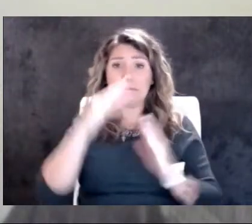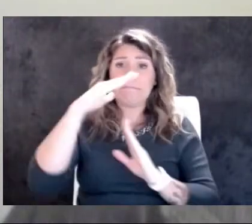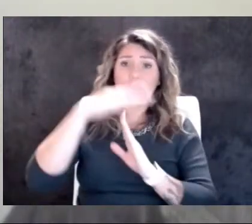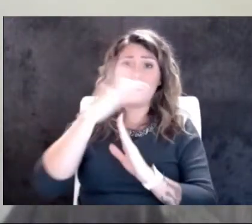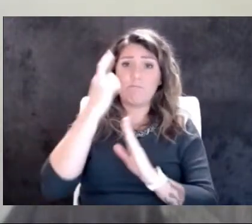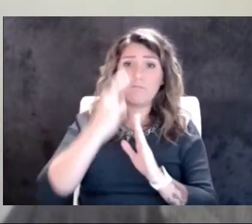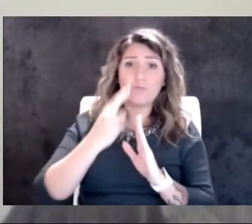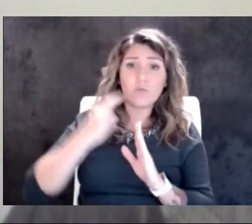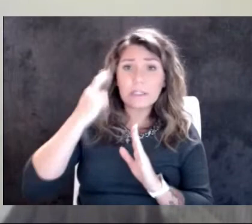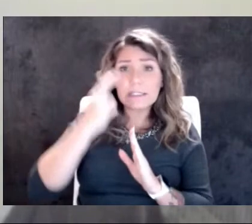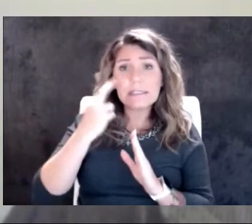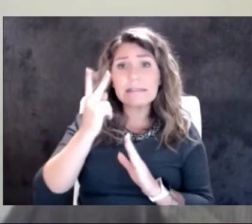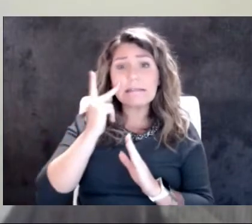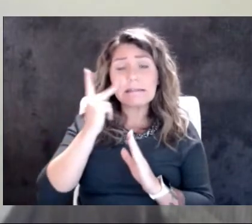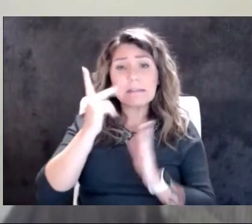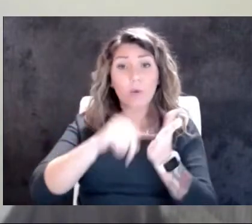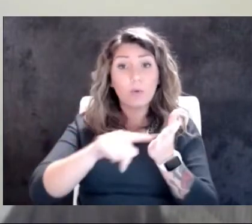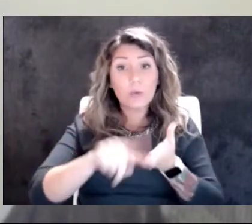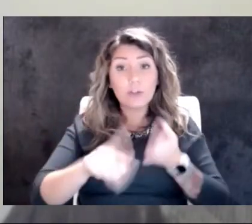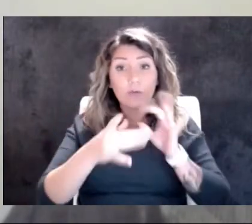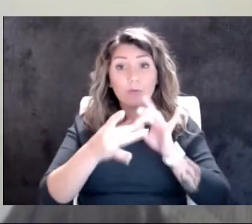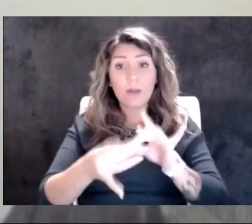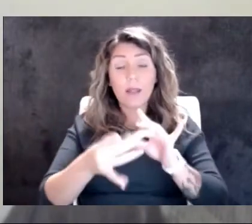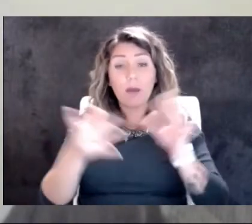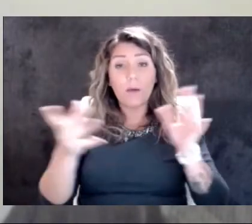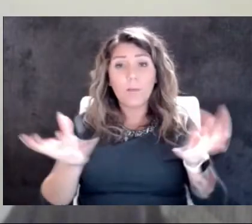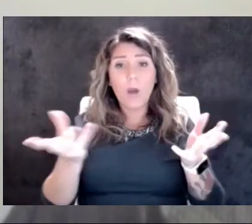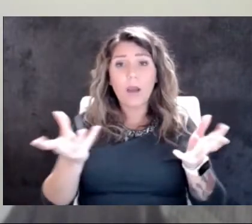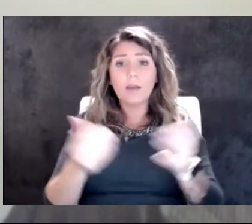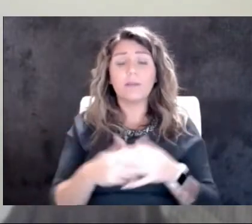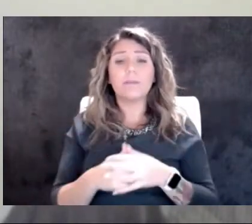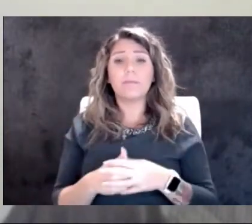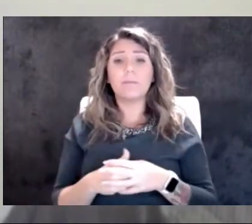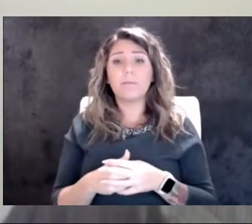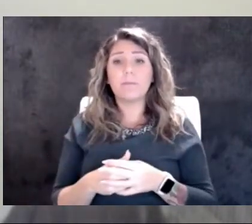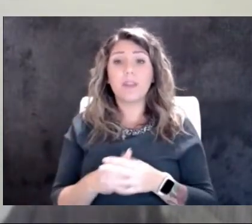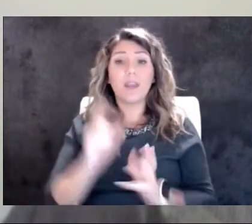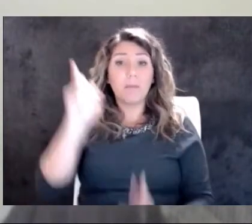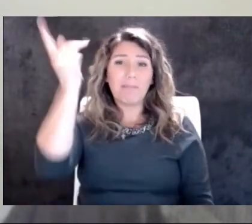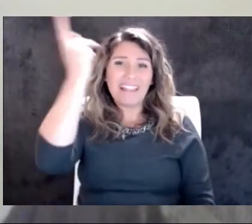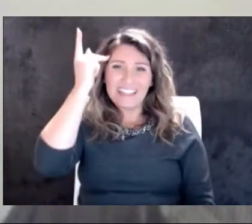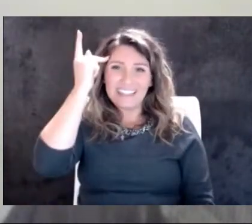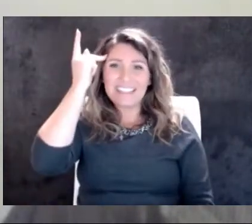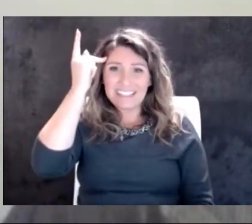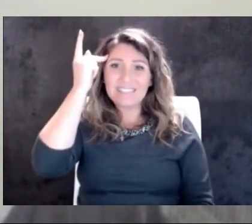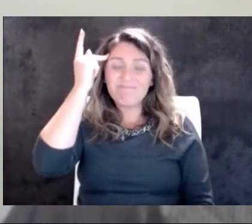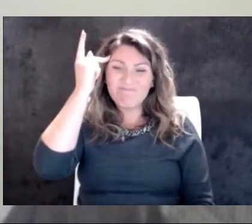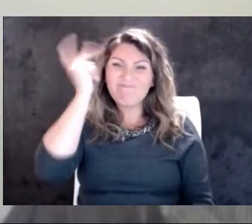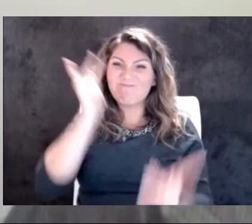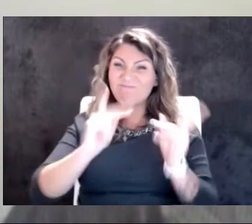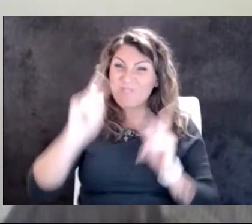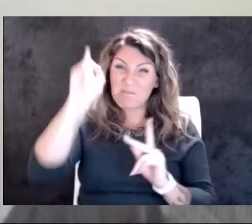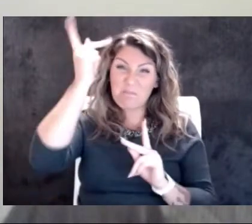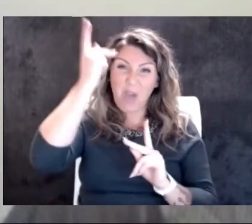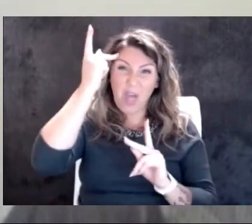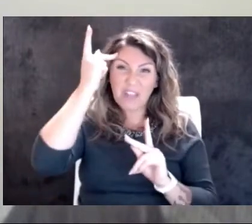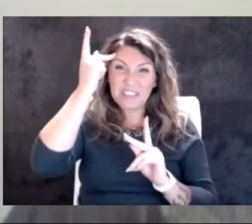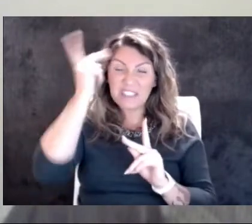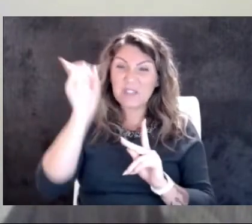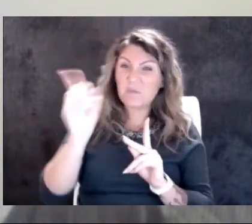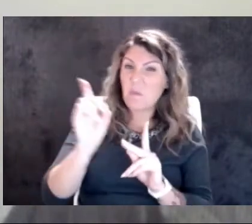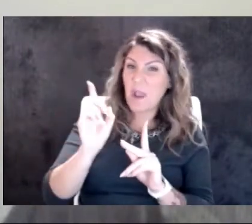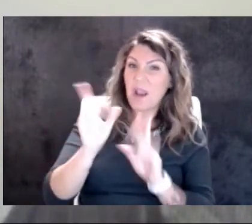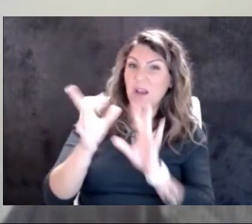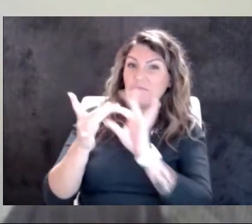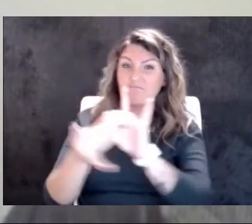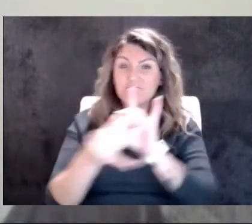we're seeing in research is politicization. People's political affiliation is driving a lot of the